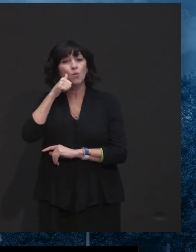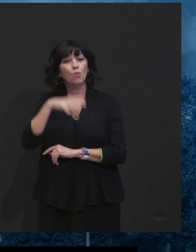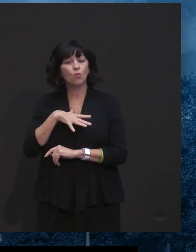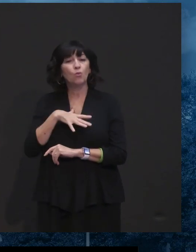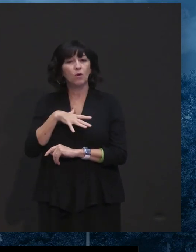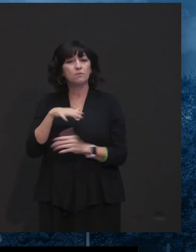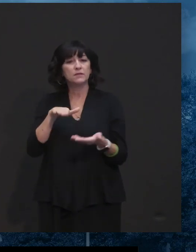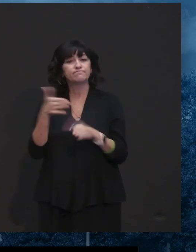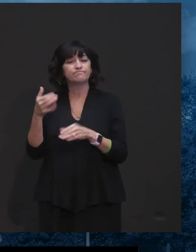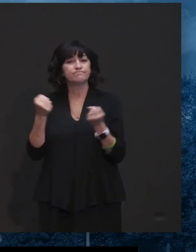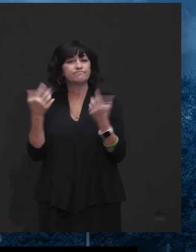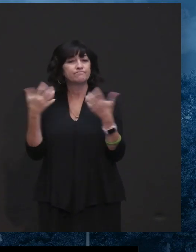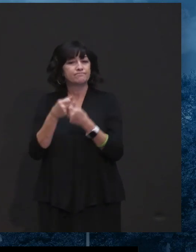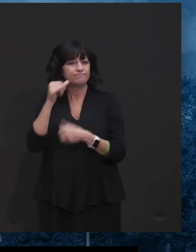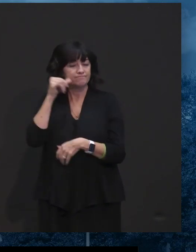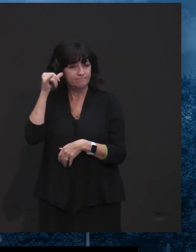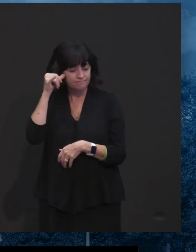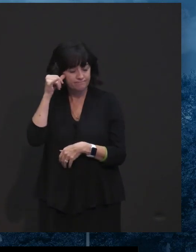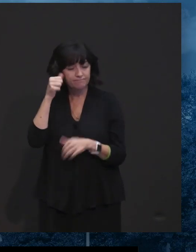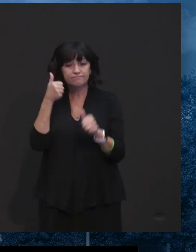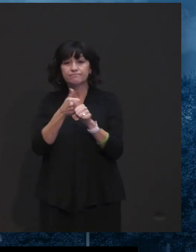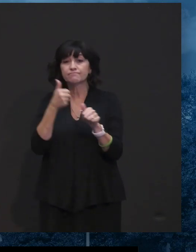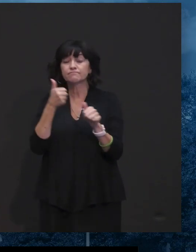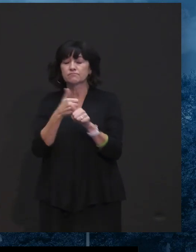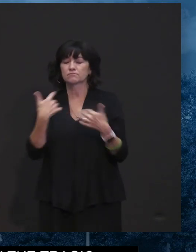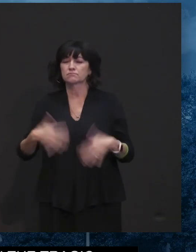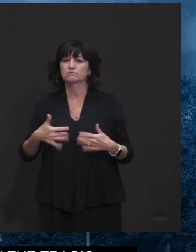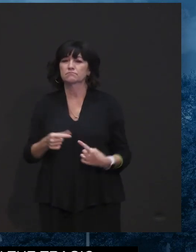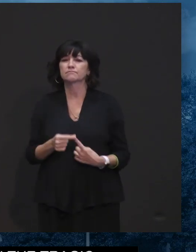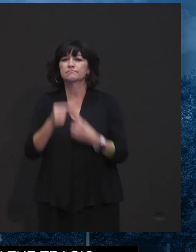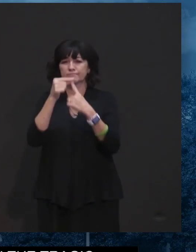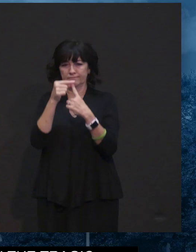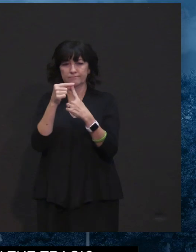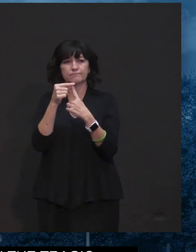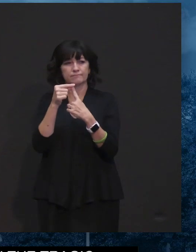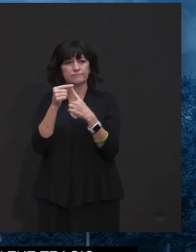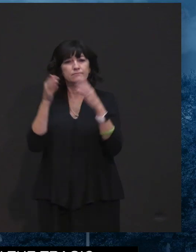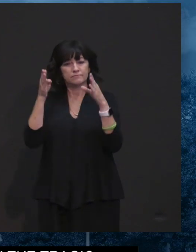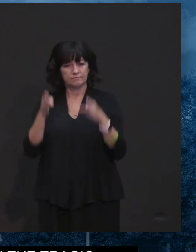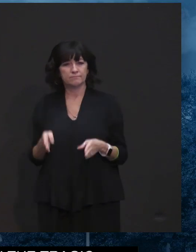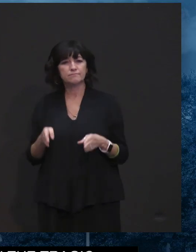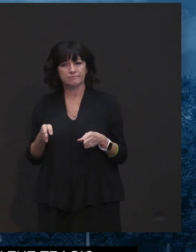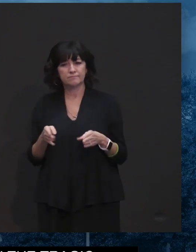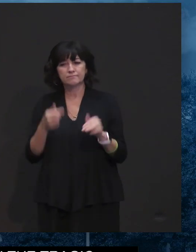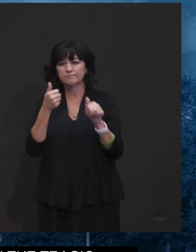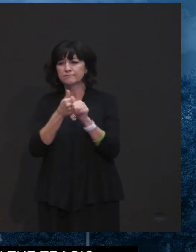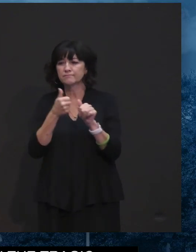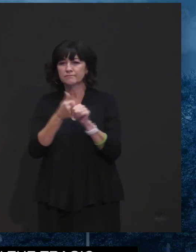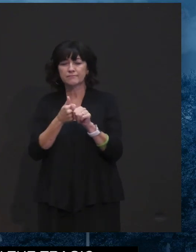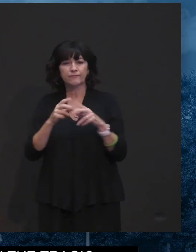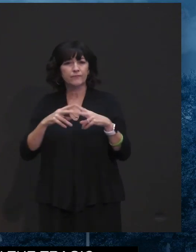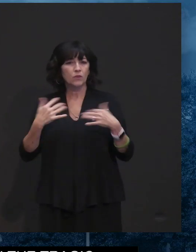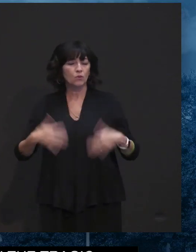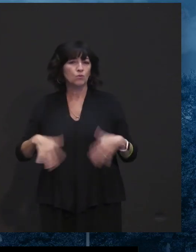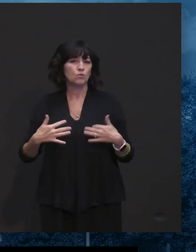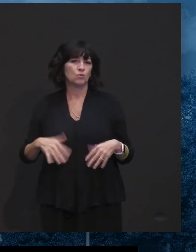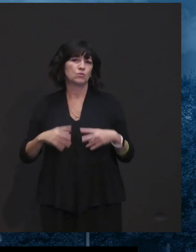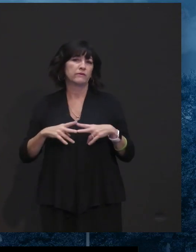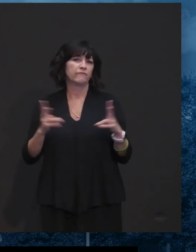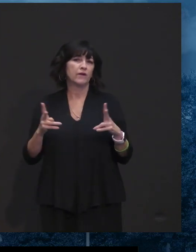a special human being. One of the most positive people that I've ever come across. She and I worked